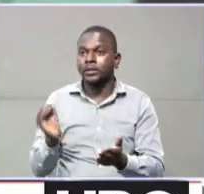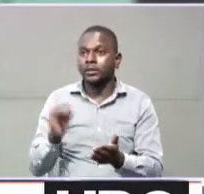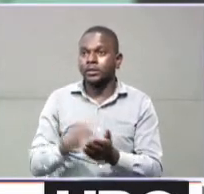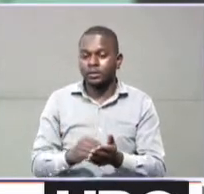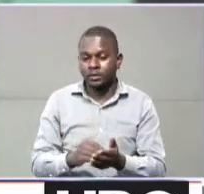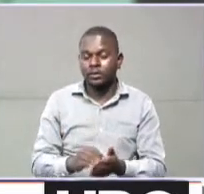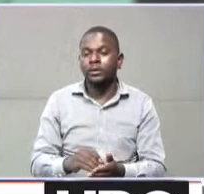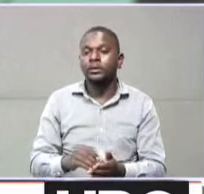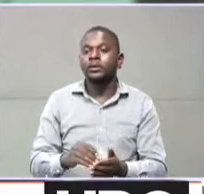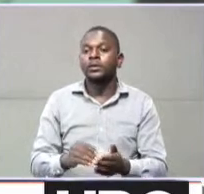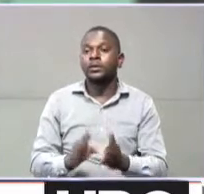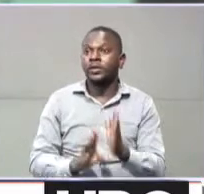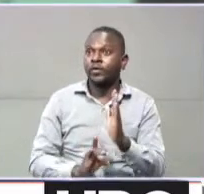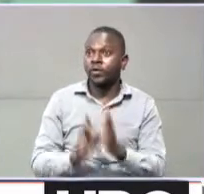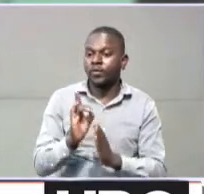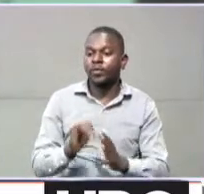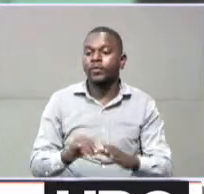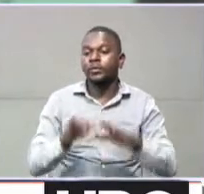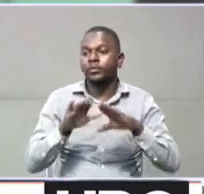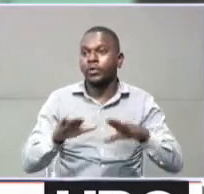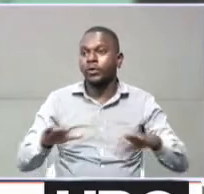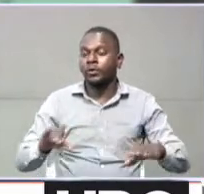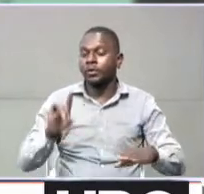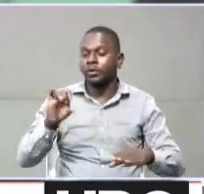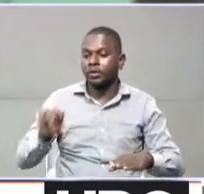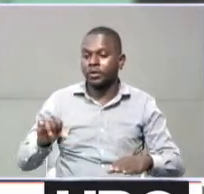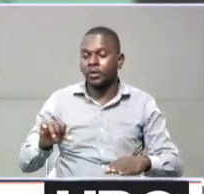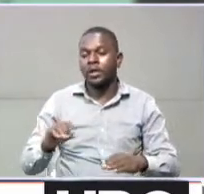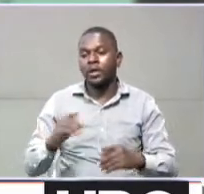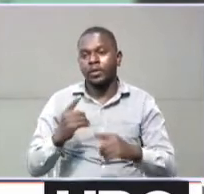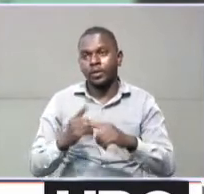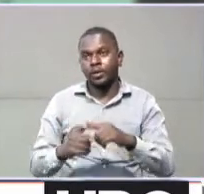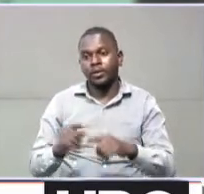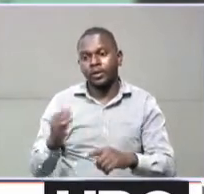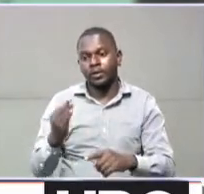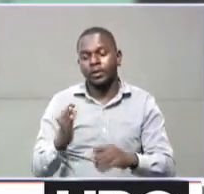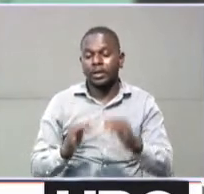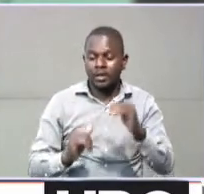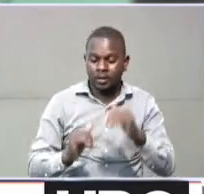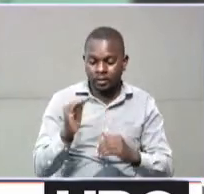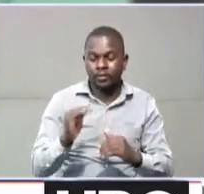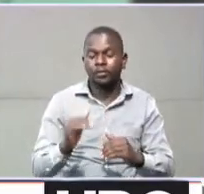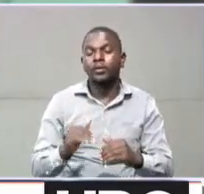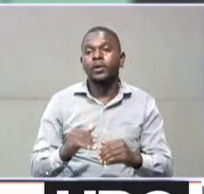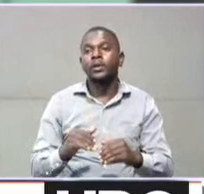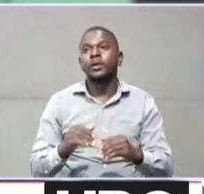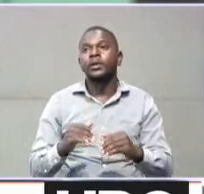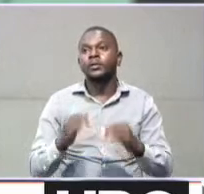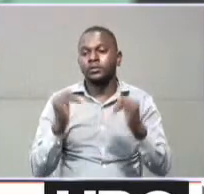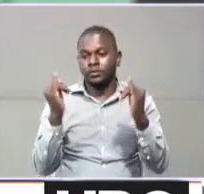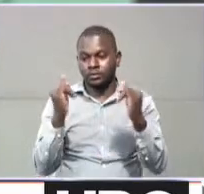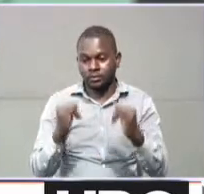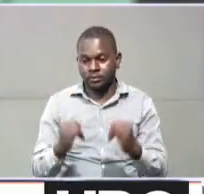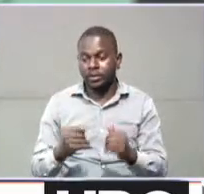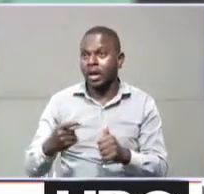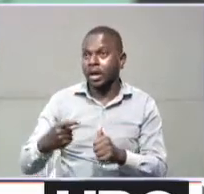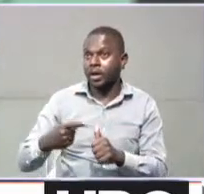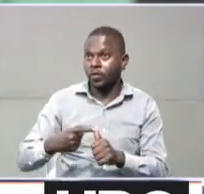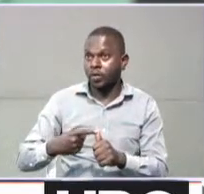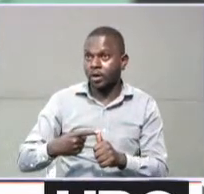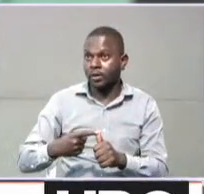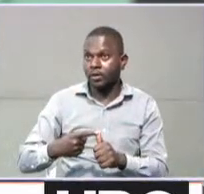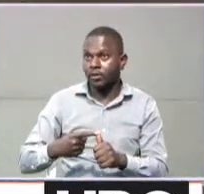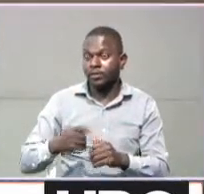19 markets plus three high-level value addition facilities namely aurora